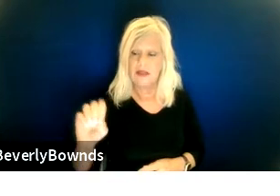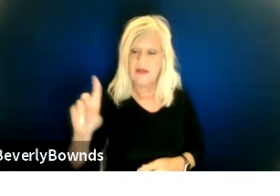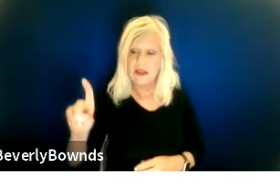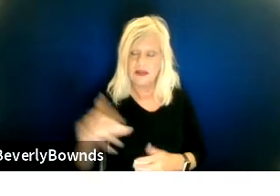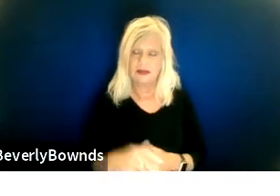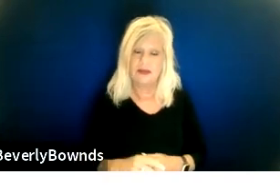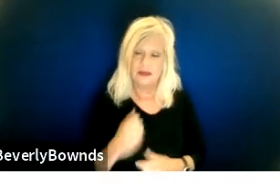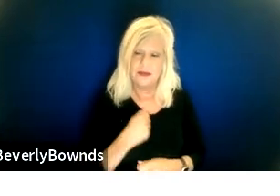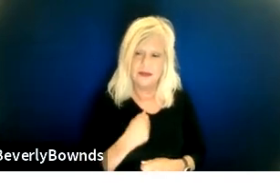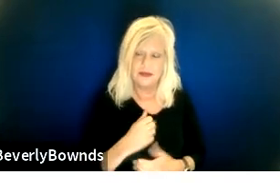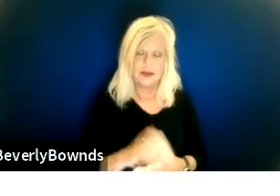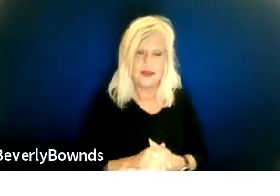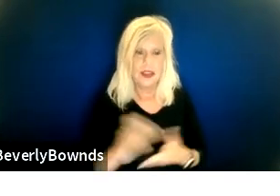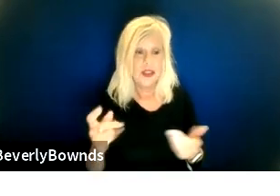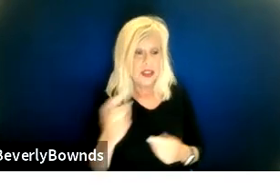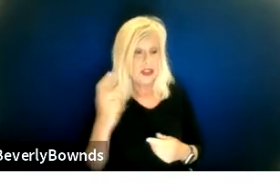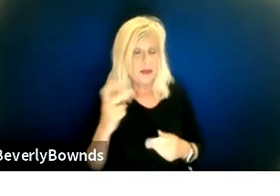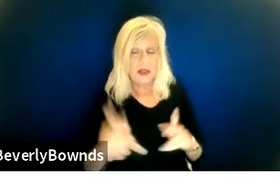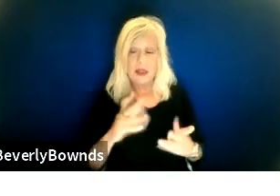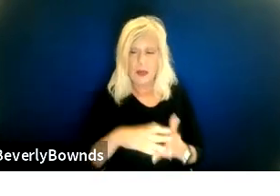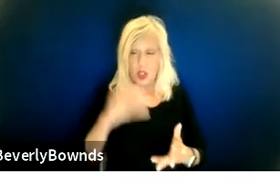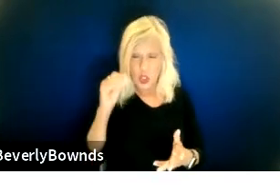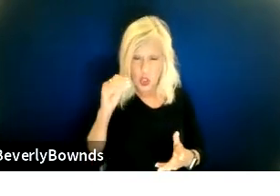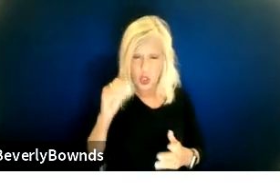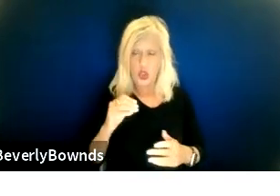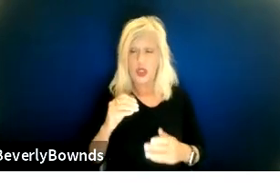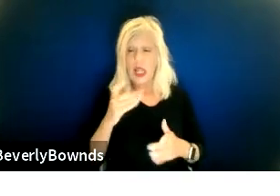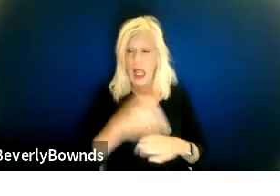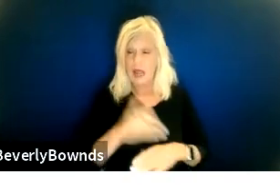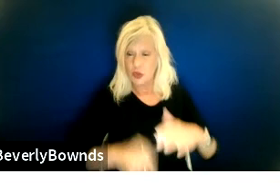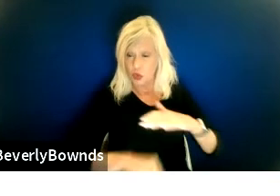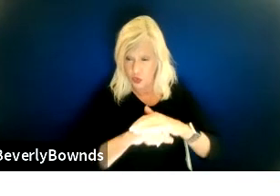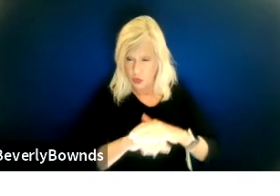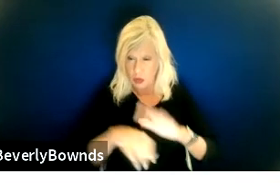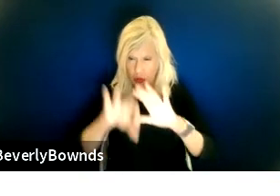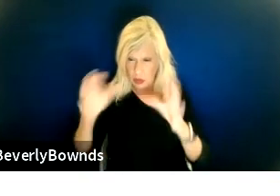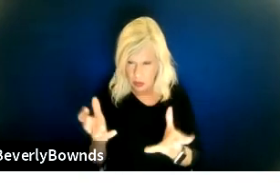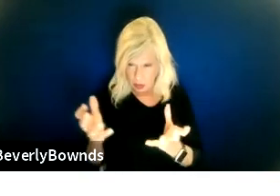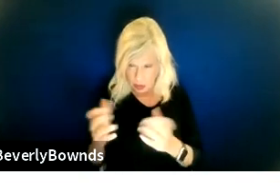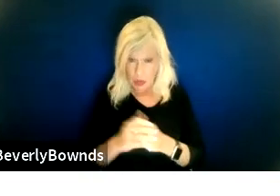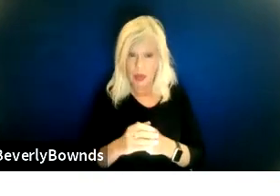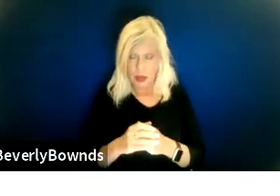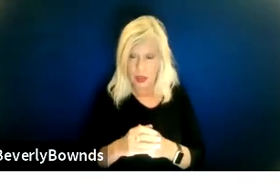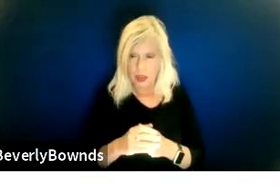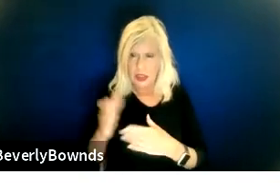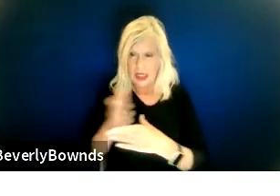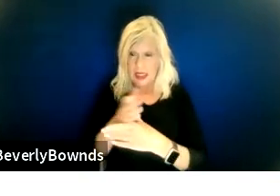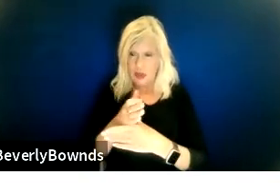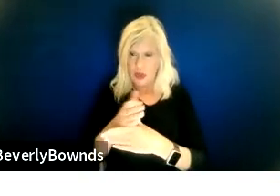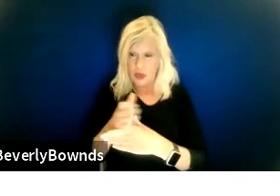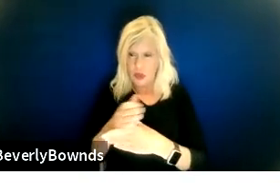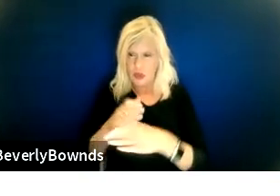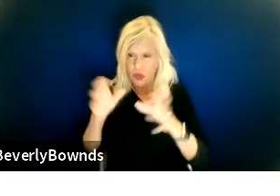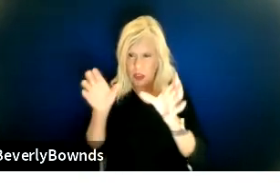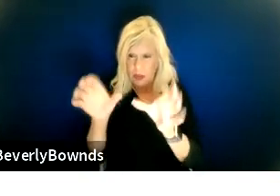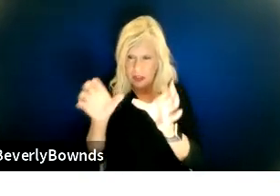So here's something that people need to learn about after they've had their stroke. There is something called interhemispheric interference,